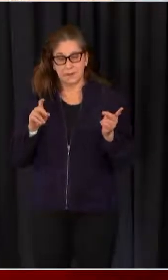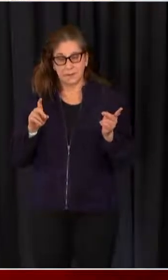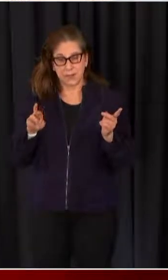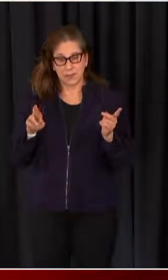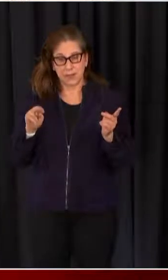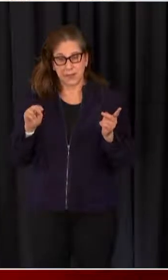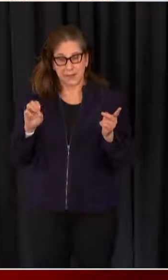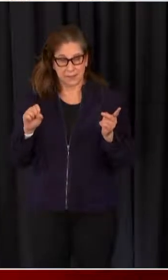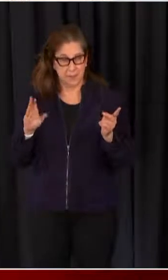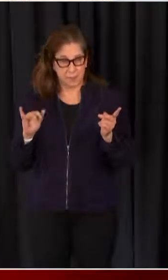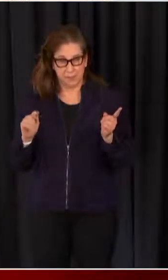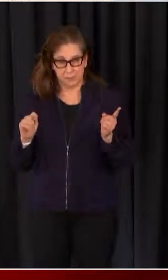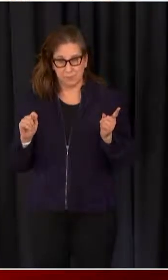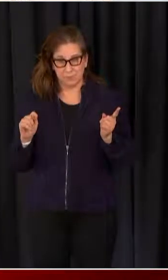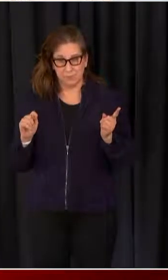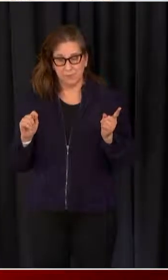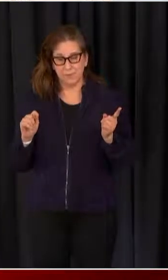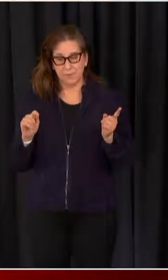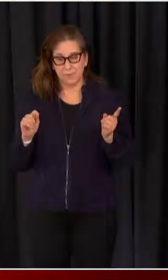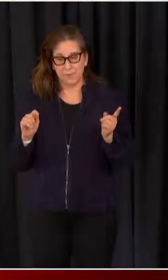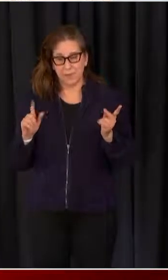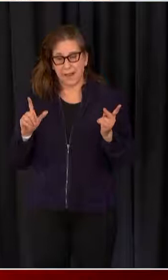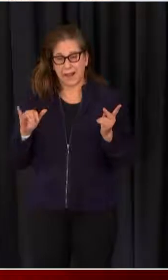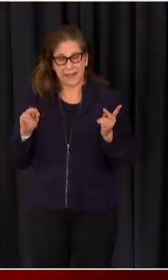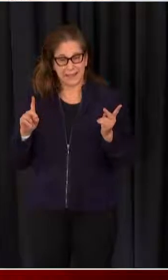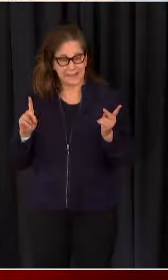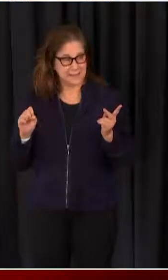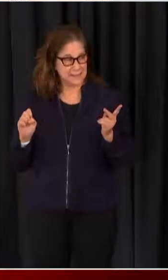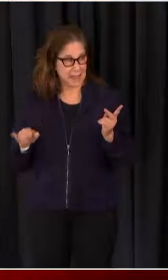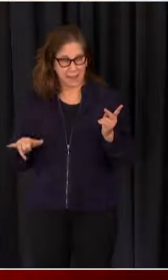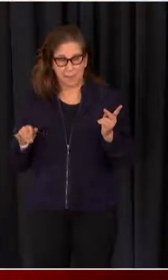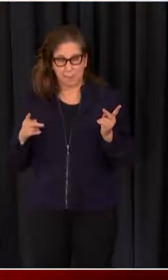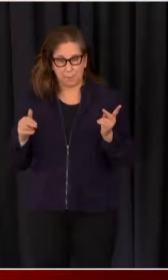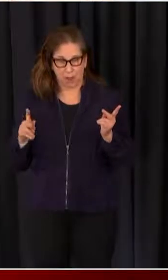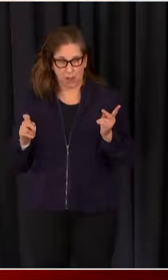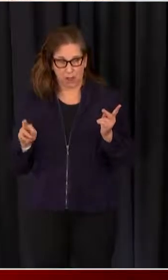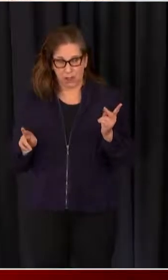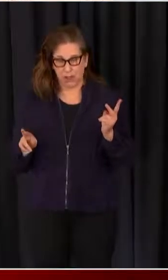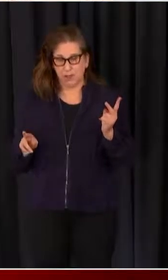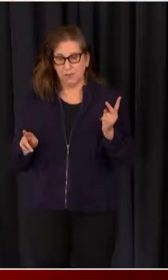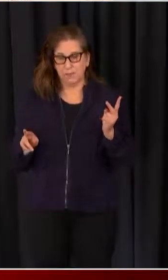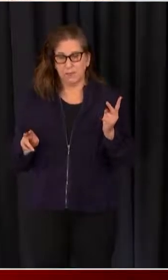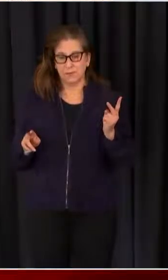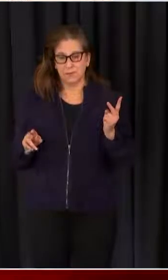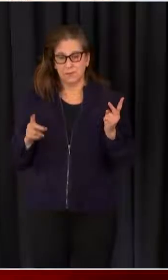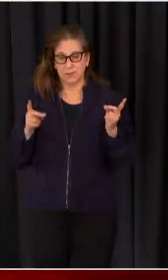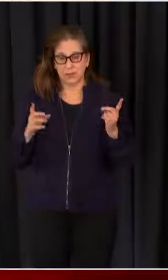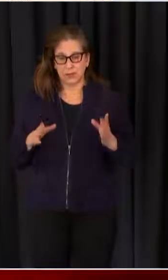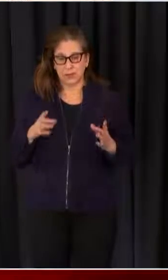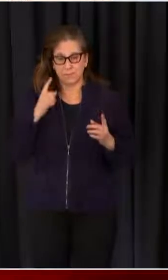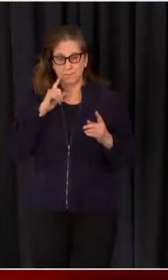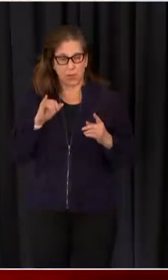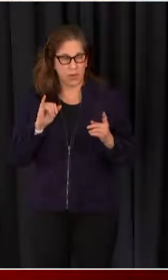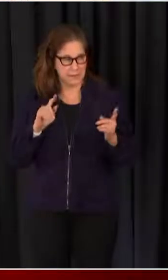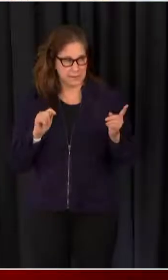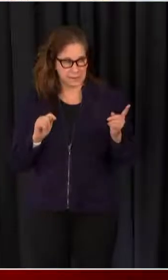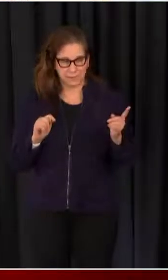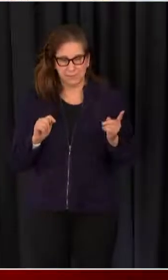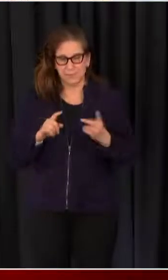presentation and be available for questions. Let me look now at the